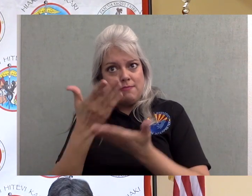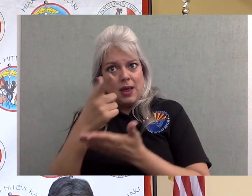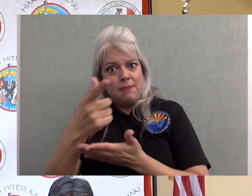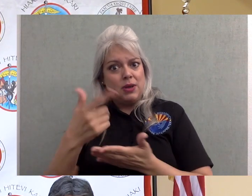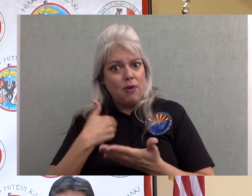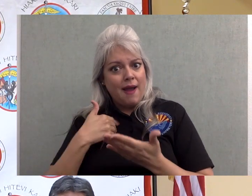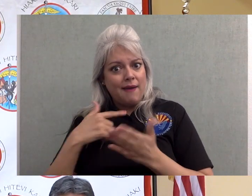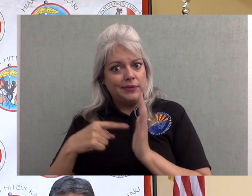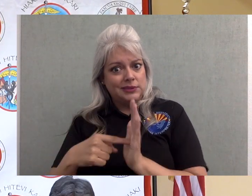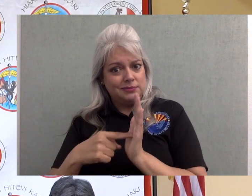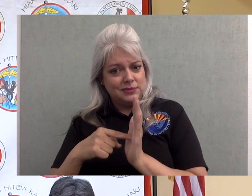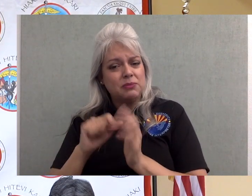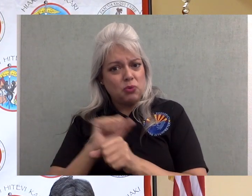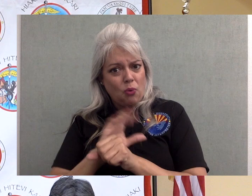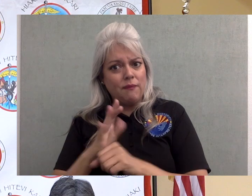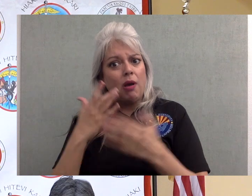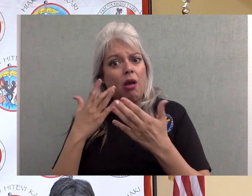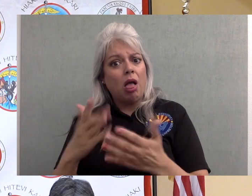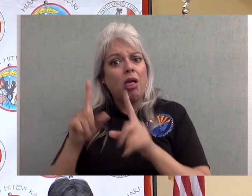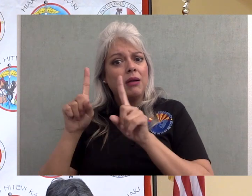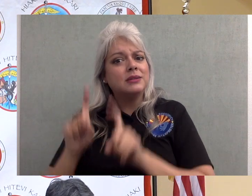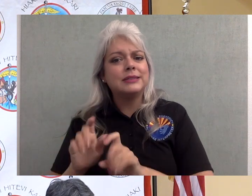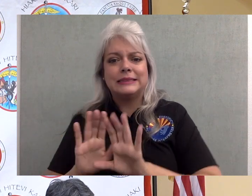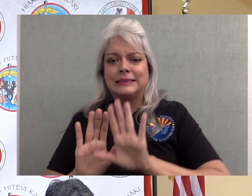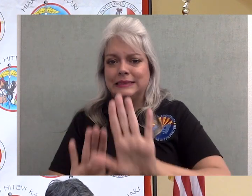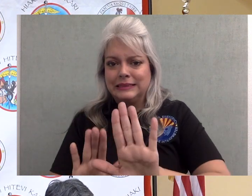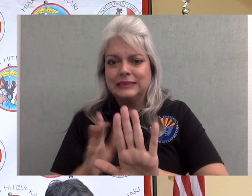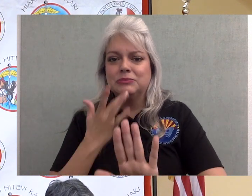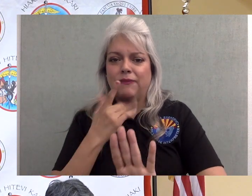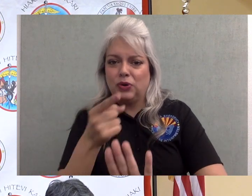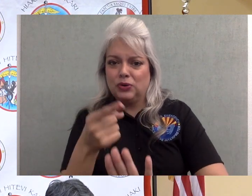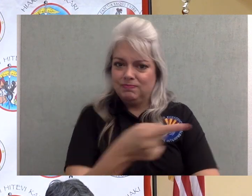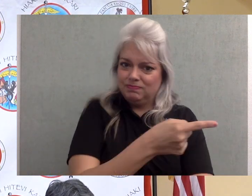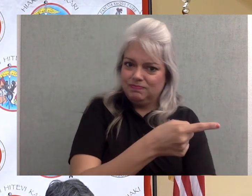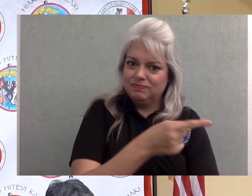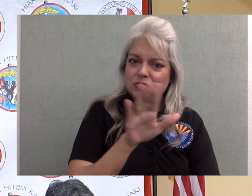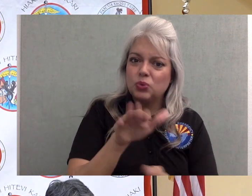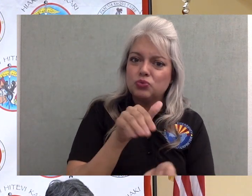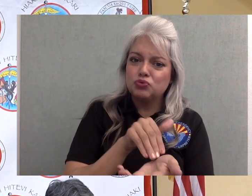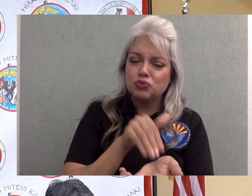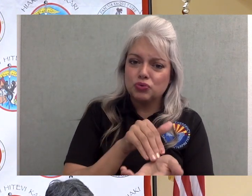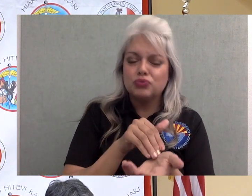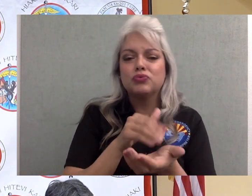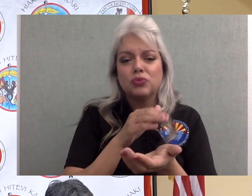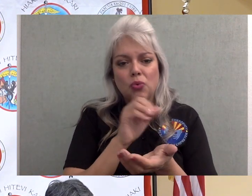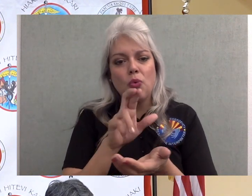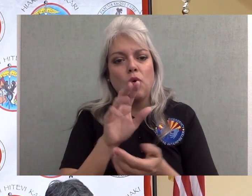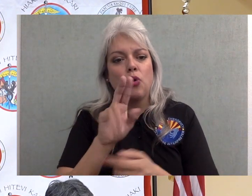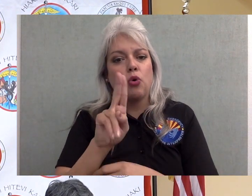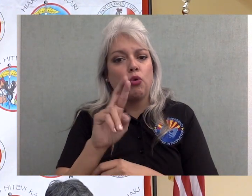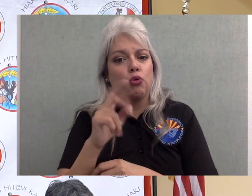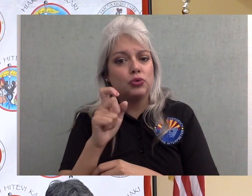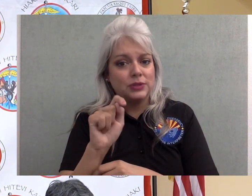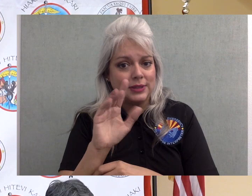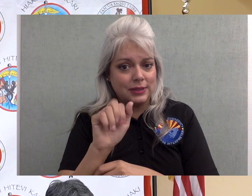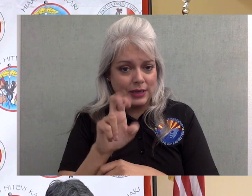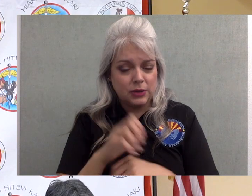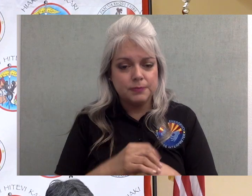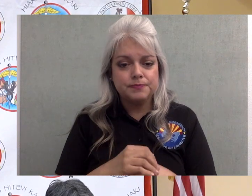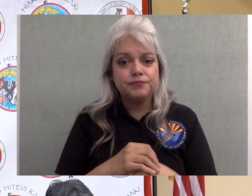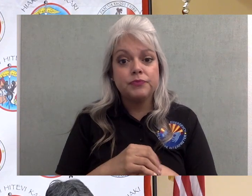the testing site. Another date I'd like to remind you of is Saturday, December 12th. Testing will